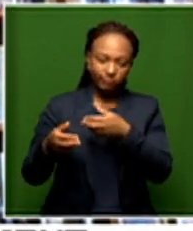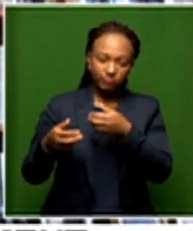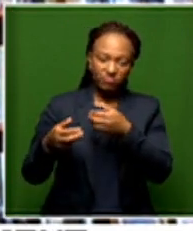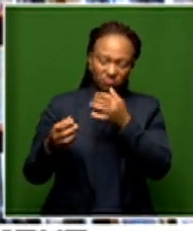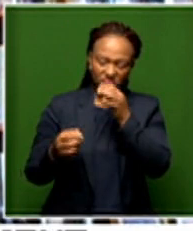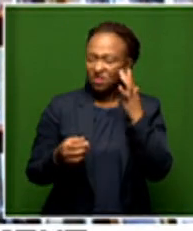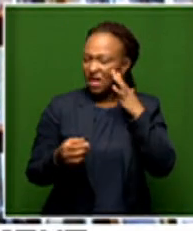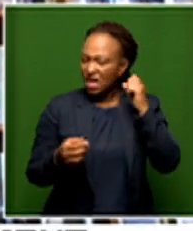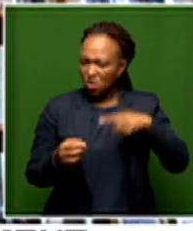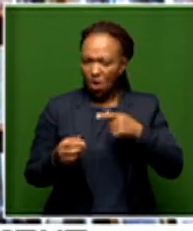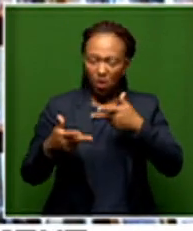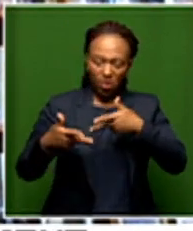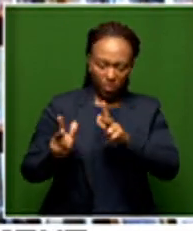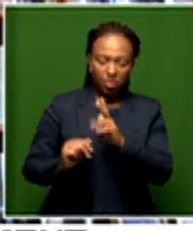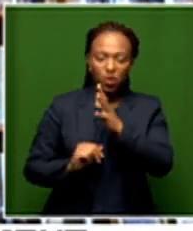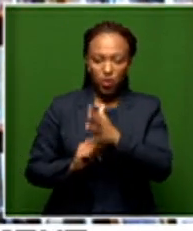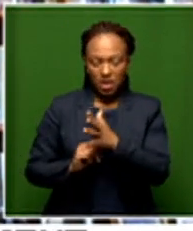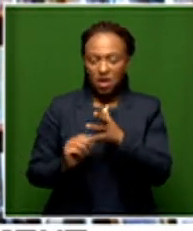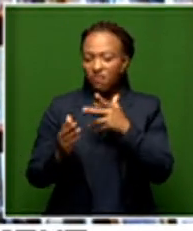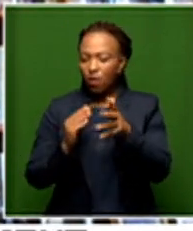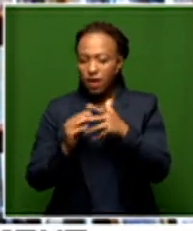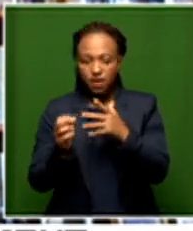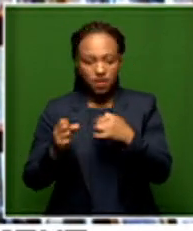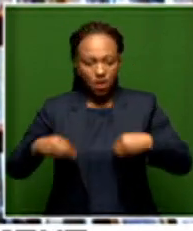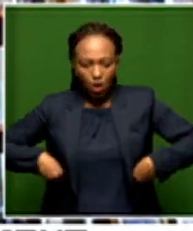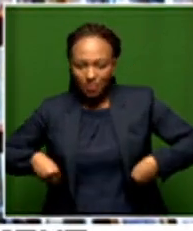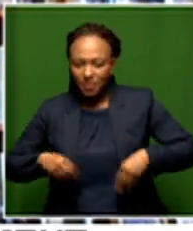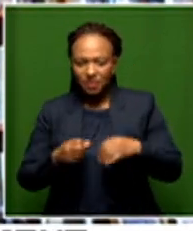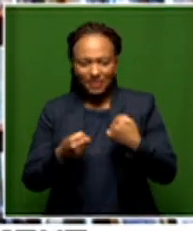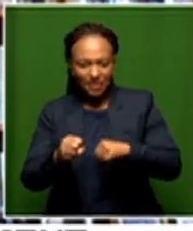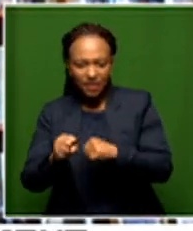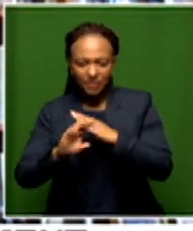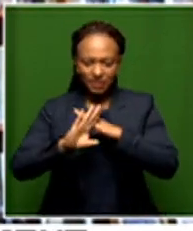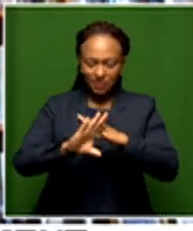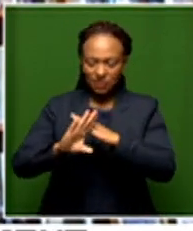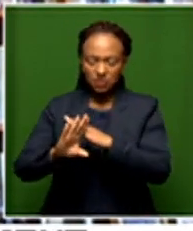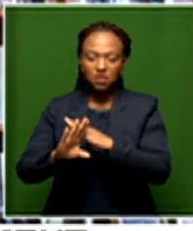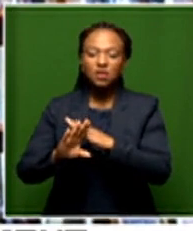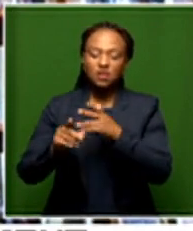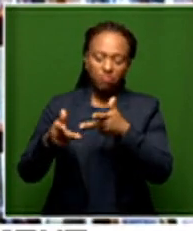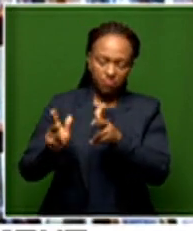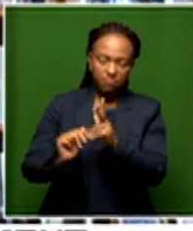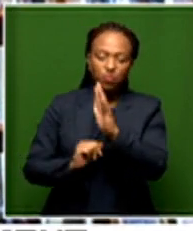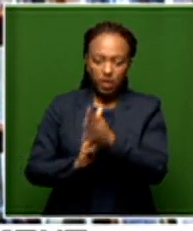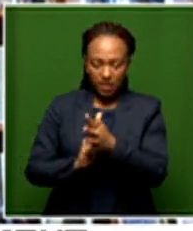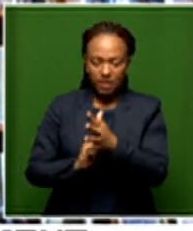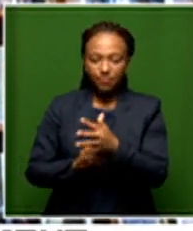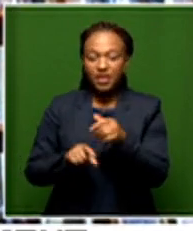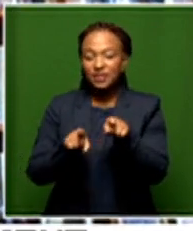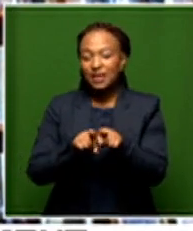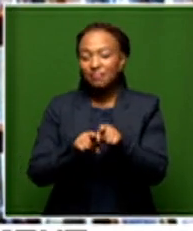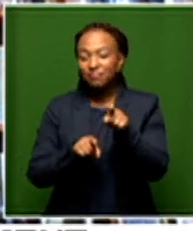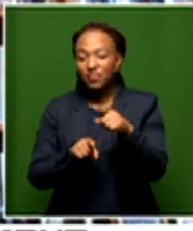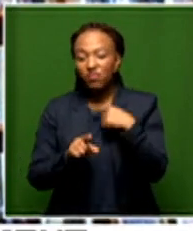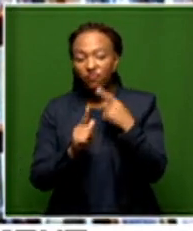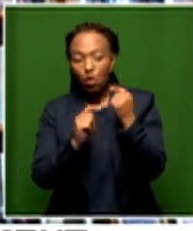as regards anti-corruption strategies and as regards the effect